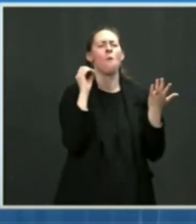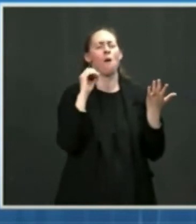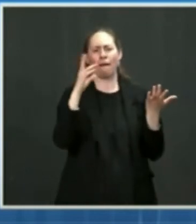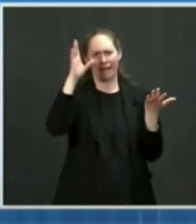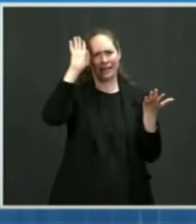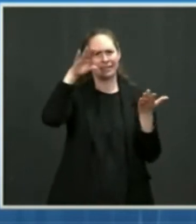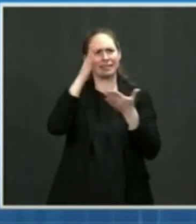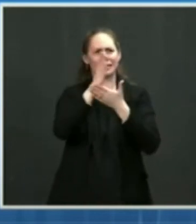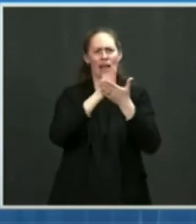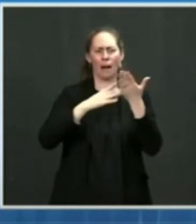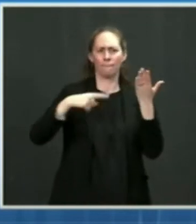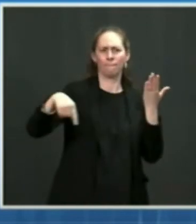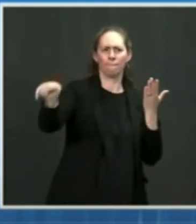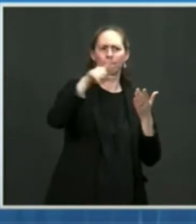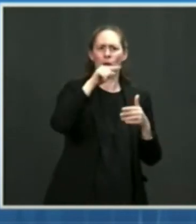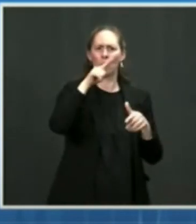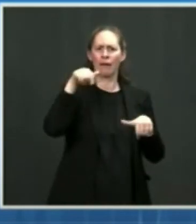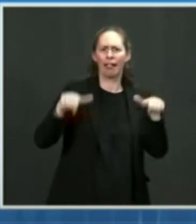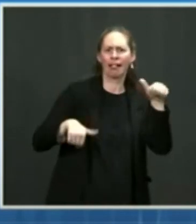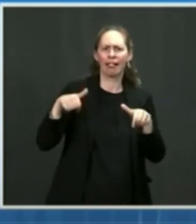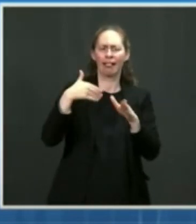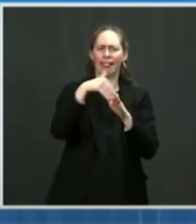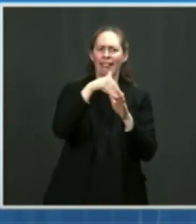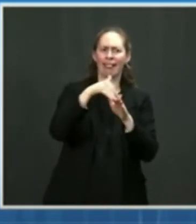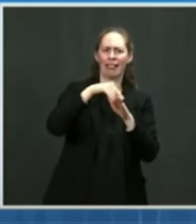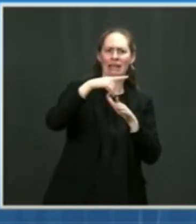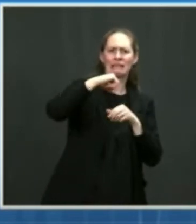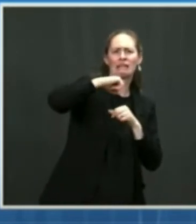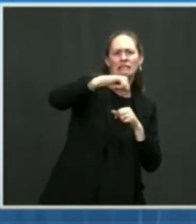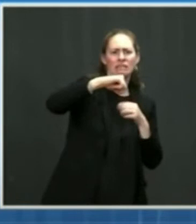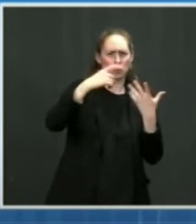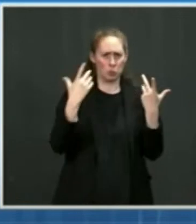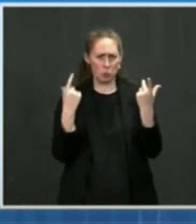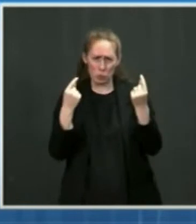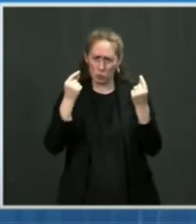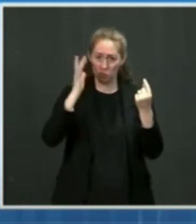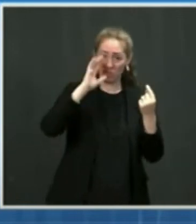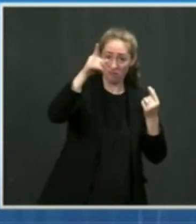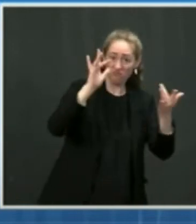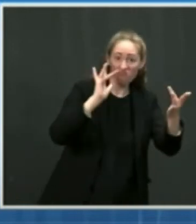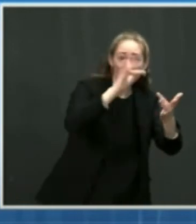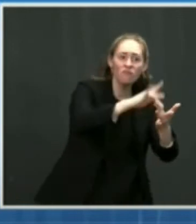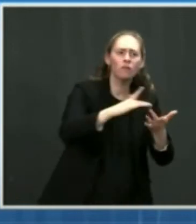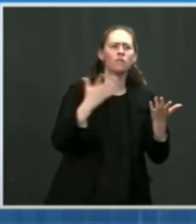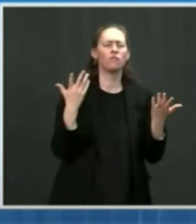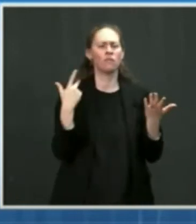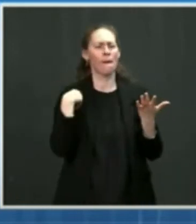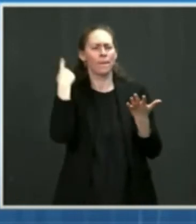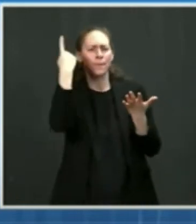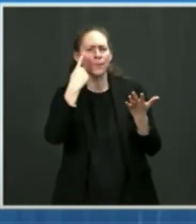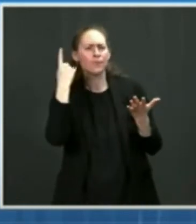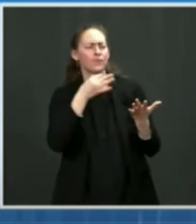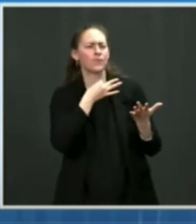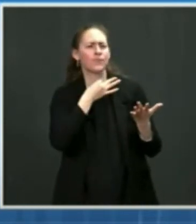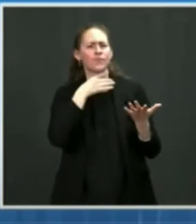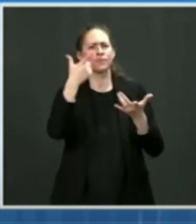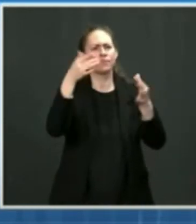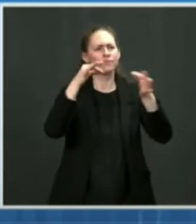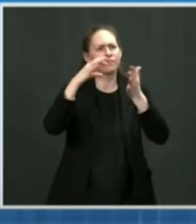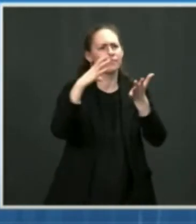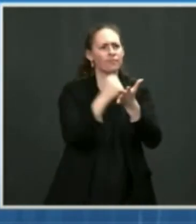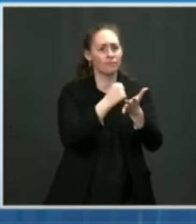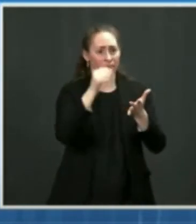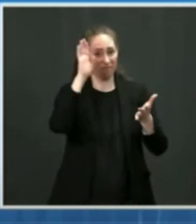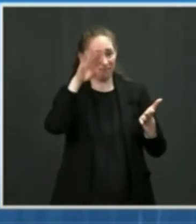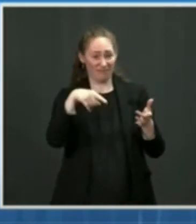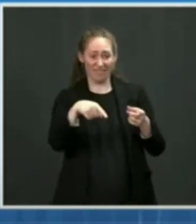the U.S. to reach herd immunity without vaccinating preteens and maybe even younger kids? Okay, so 3